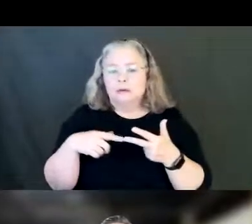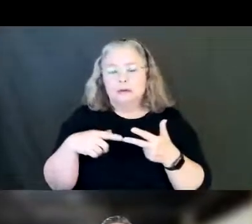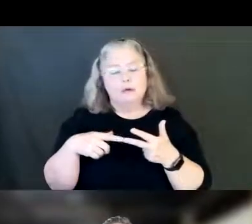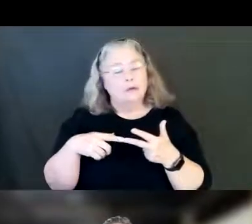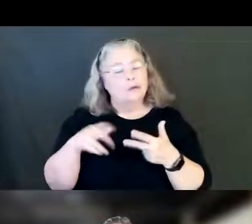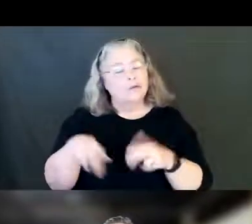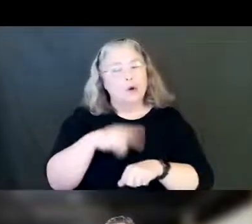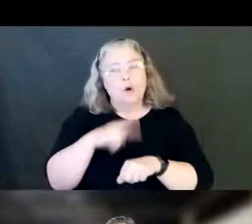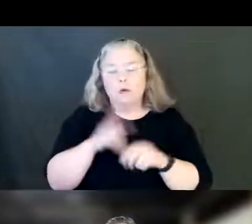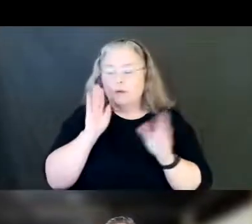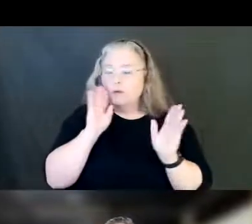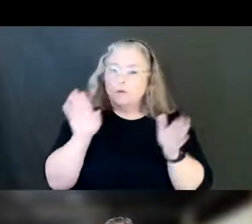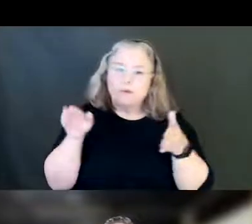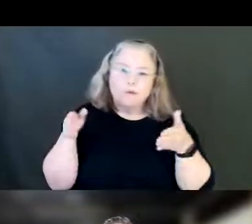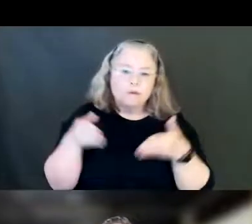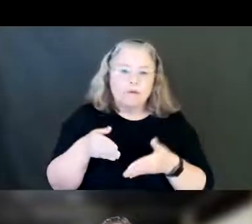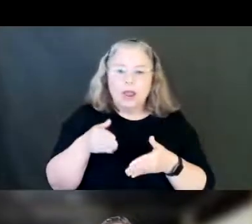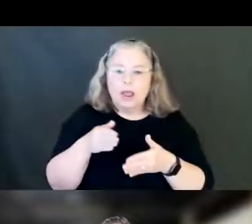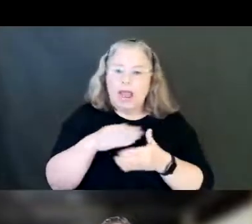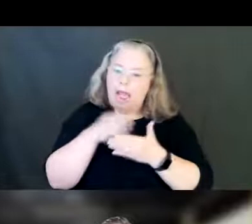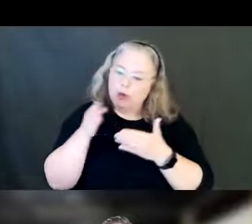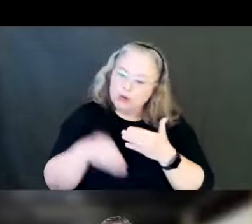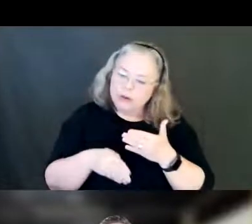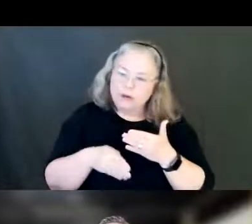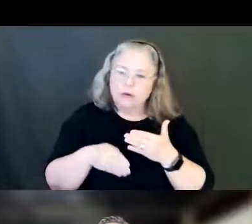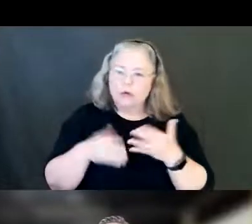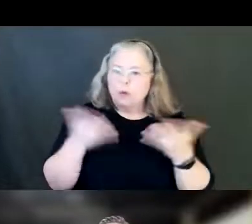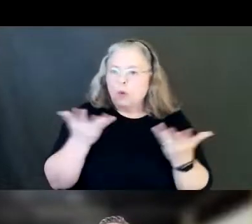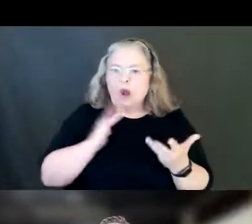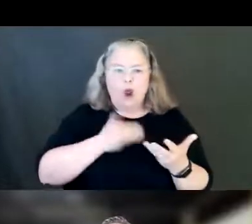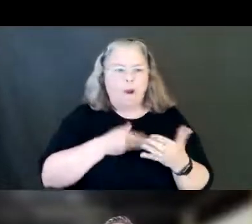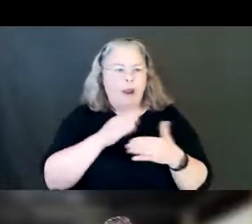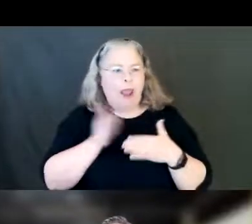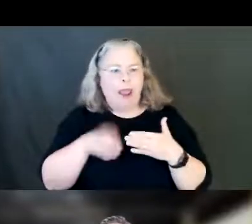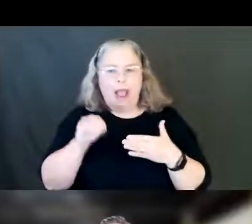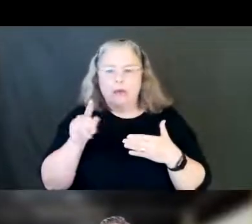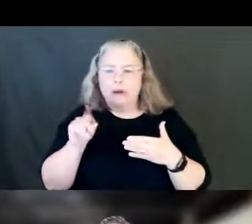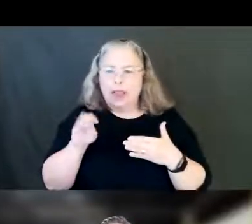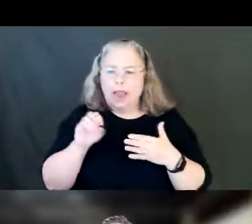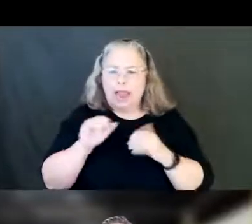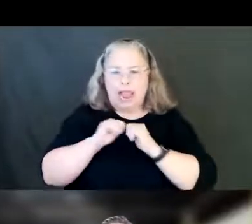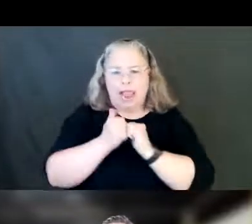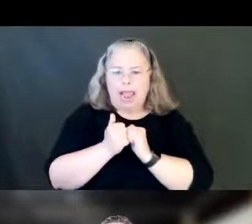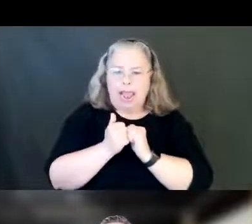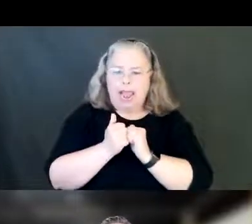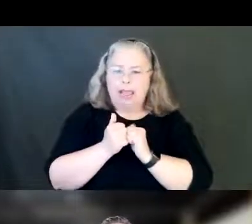well, focusing on outcomes and what are outcomes and how can they value